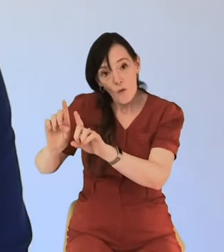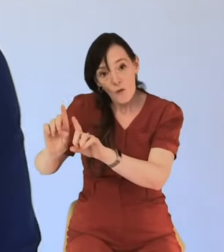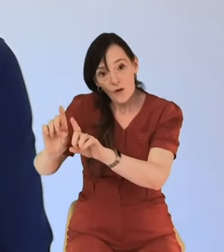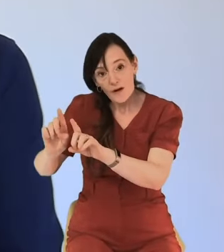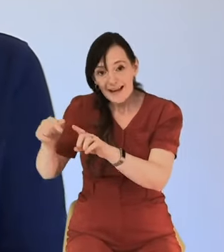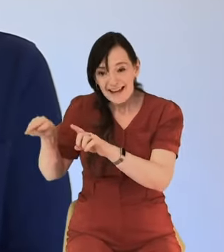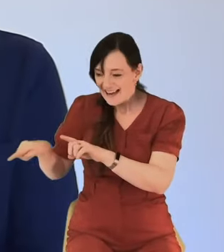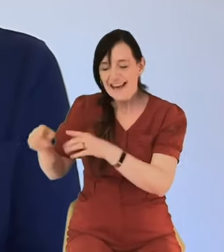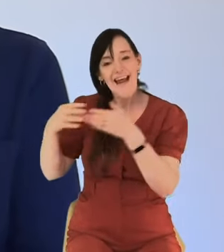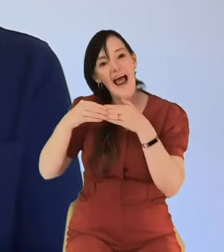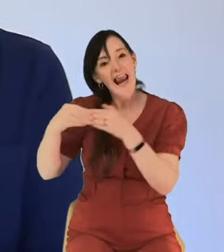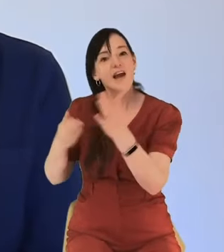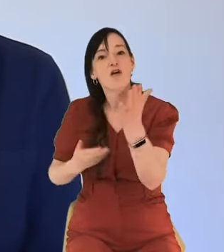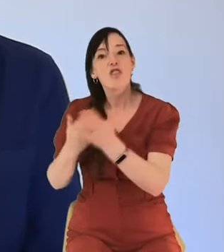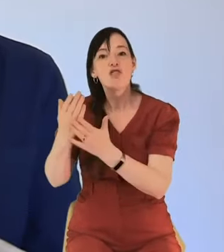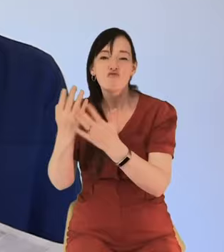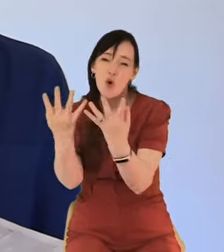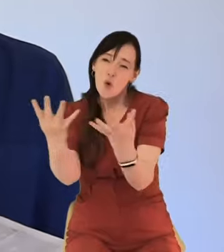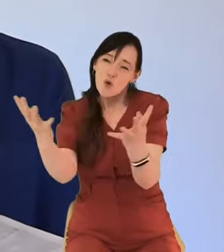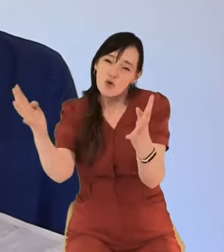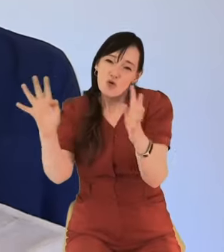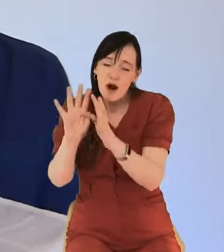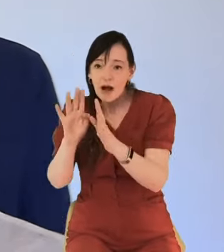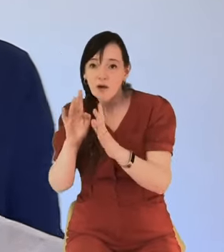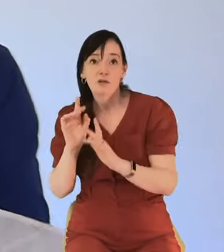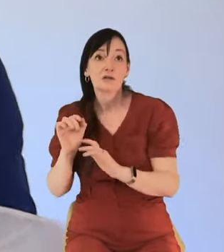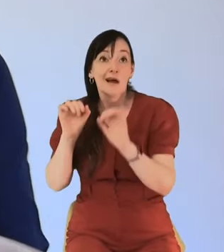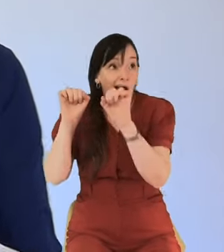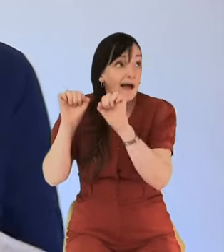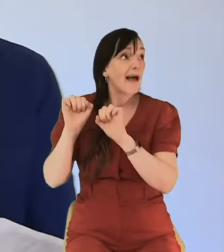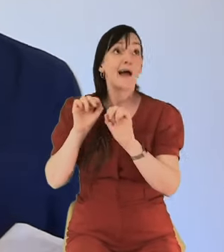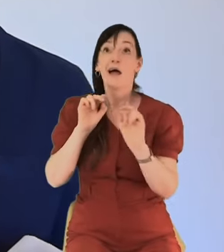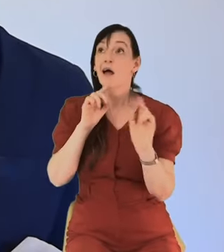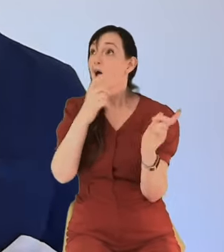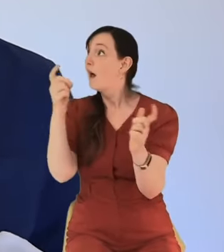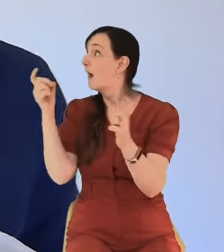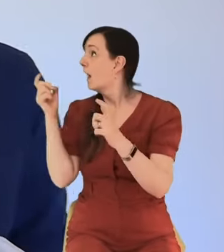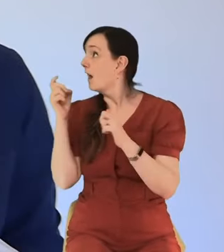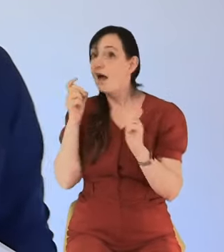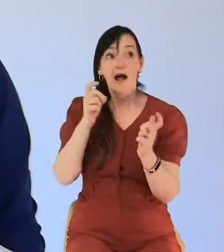the crowd into the ground. Then he led me to the stand to find